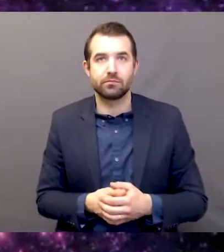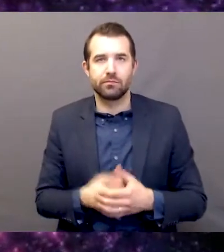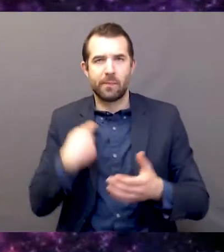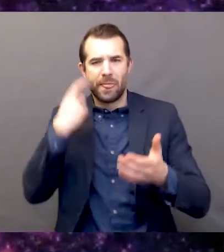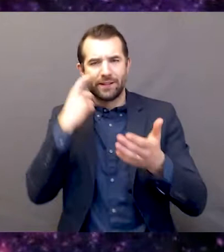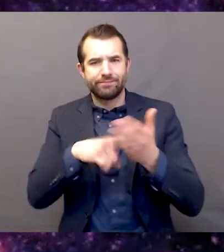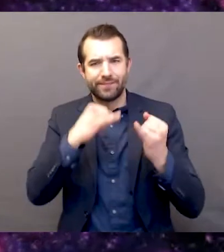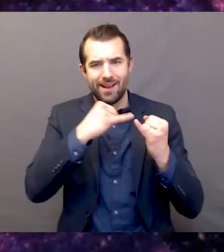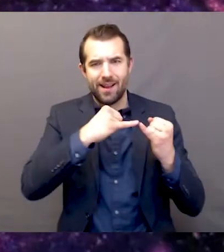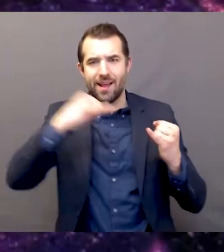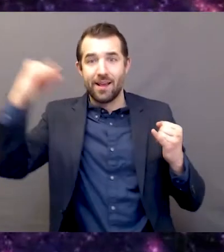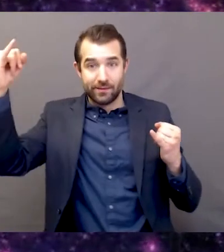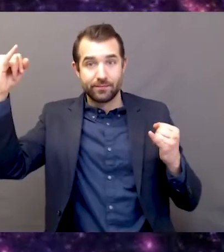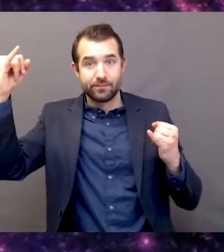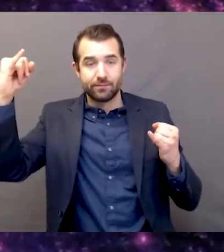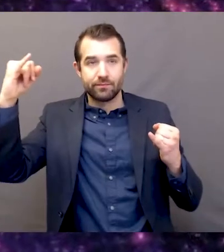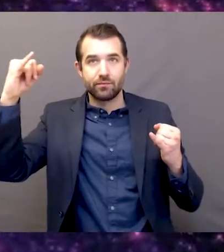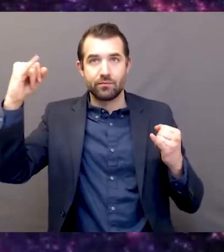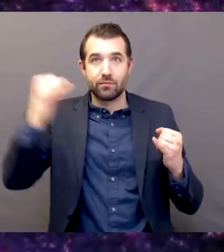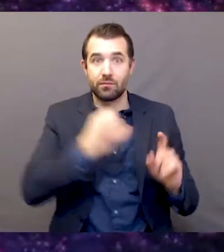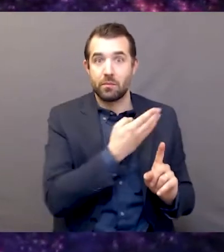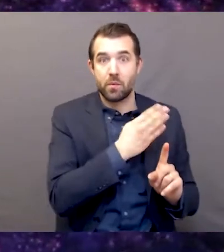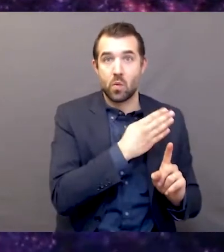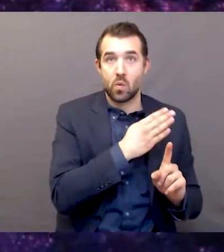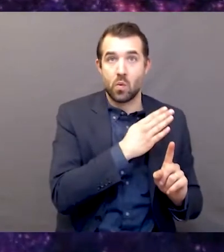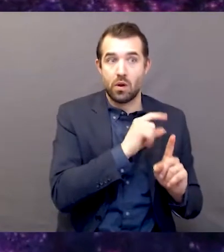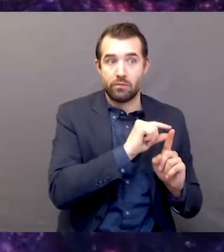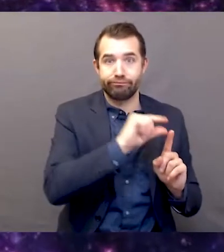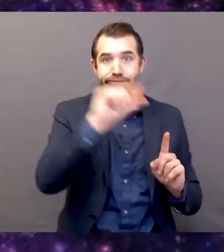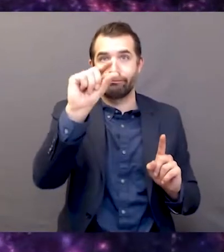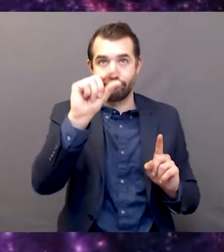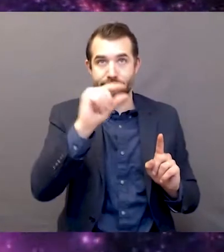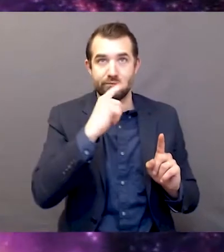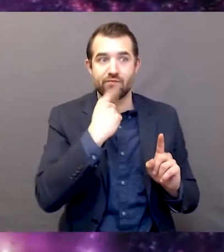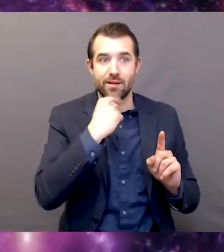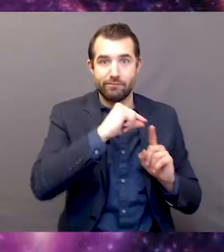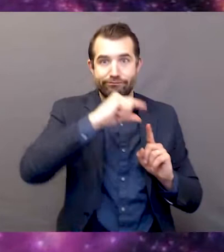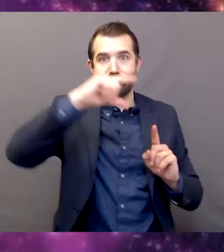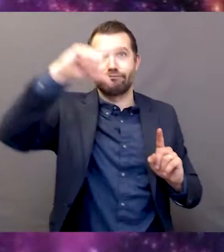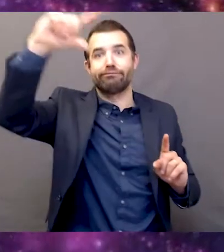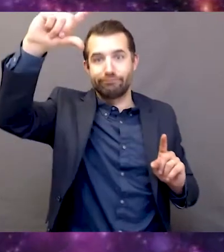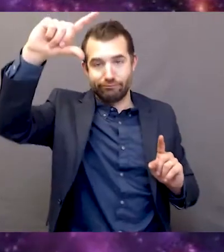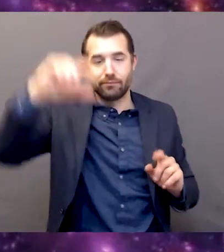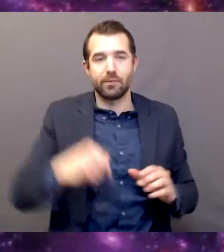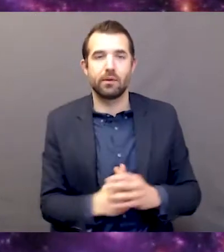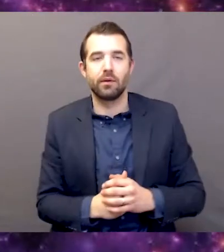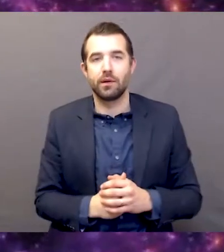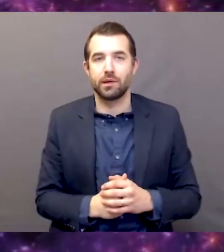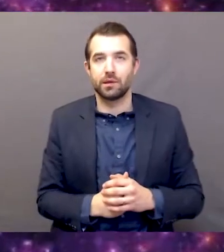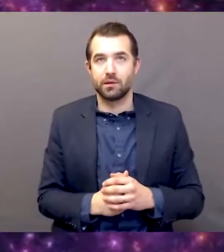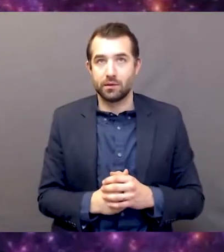cooling is small to where the cooling is large, match what one computes as the heating rate from